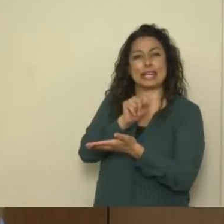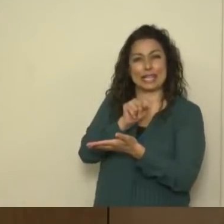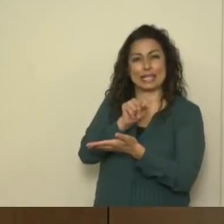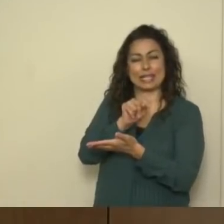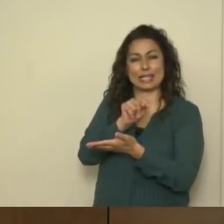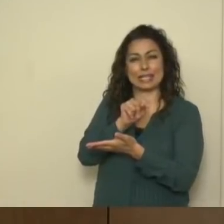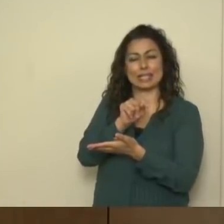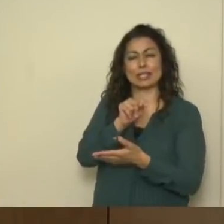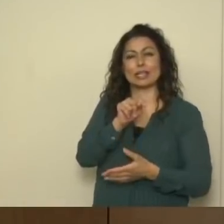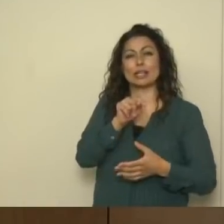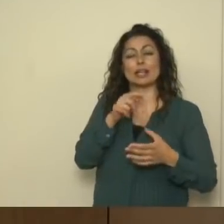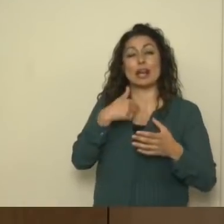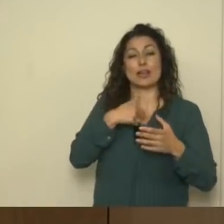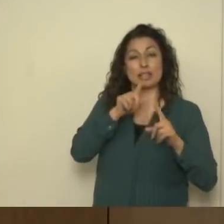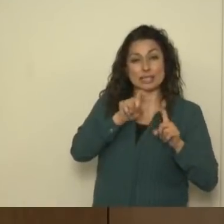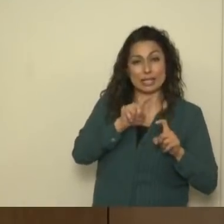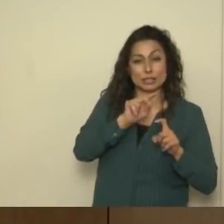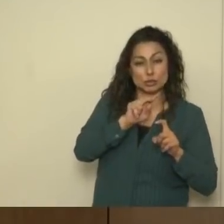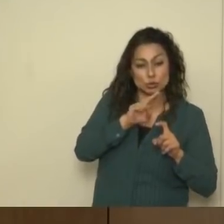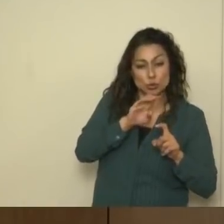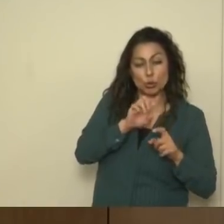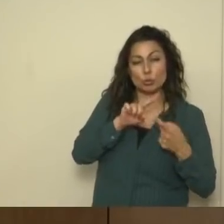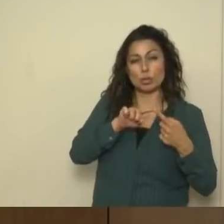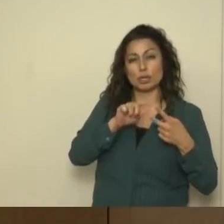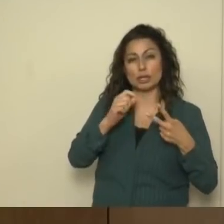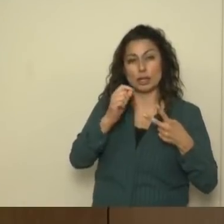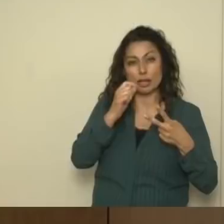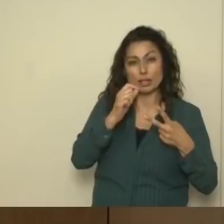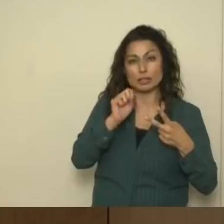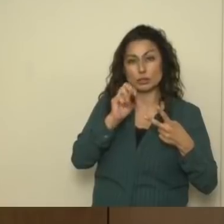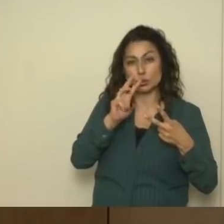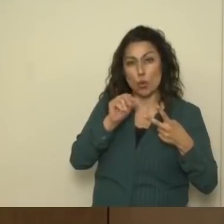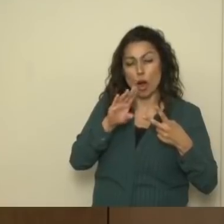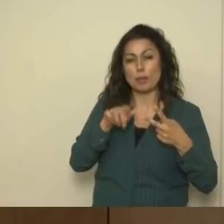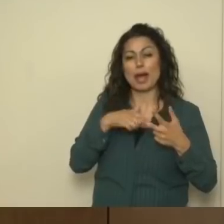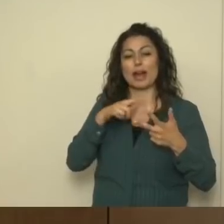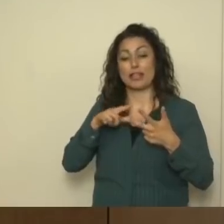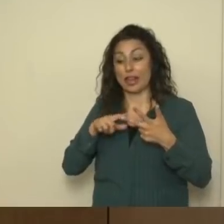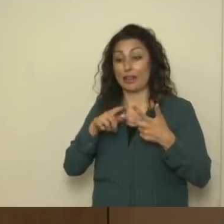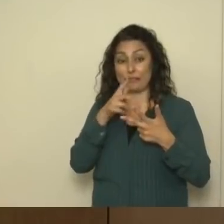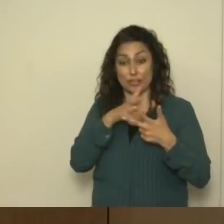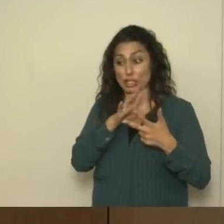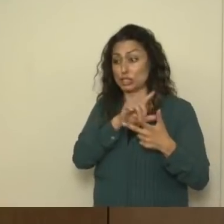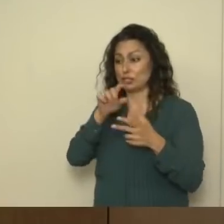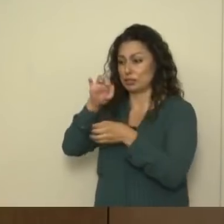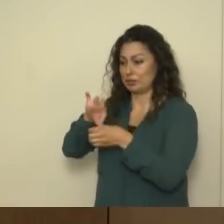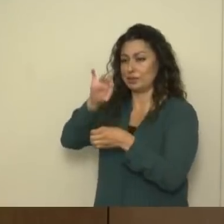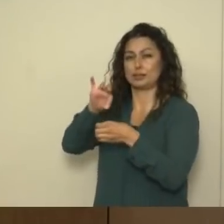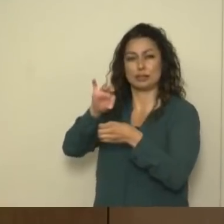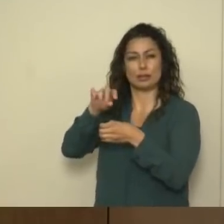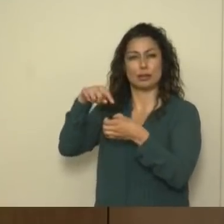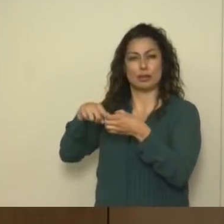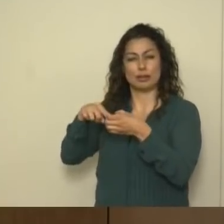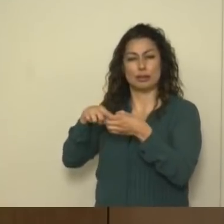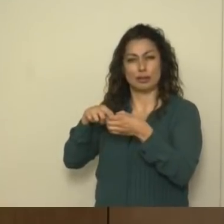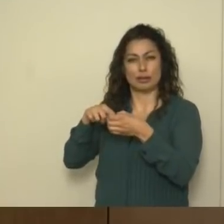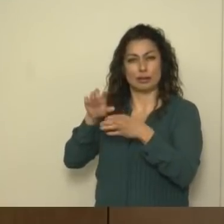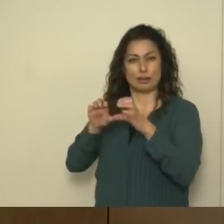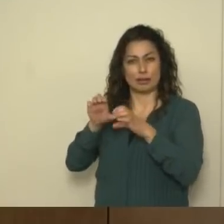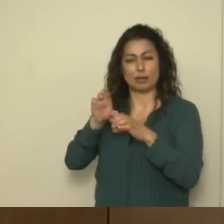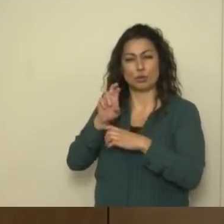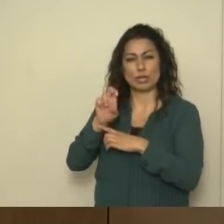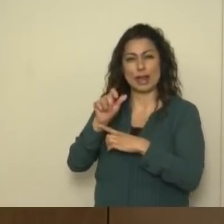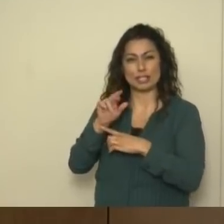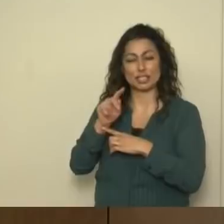on the front end, which is the test tubes and the swabs, and the reagents on the back end. And each laboratory instrument that we